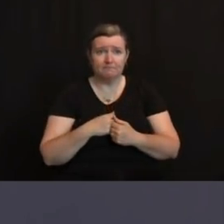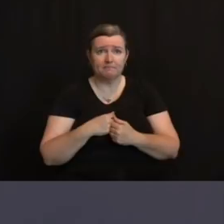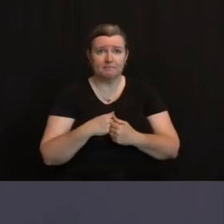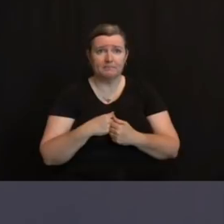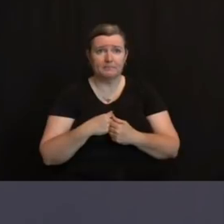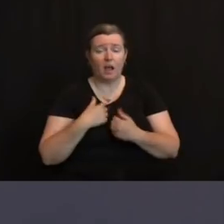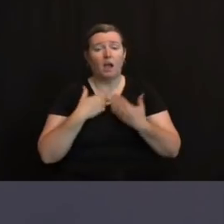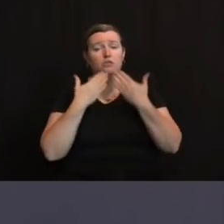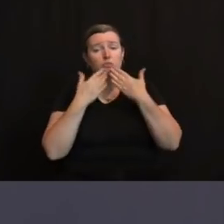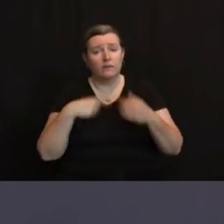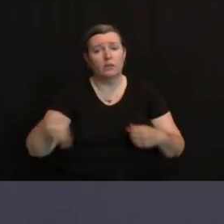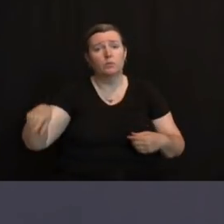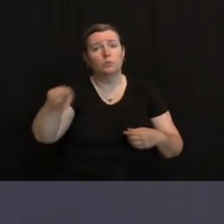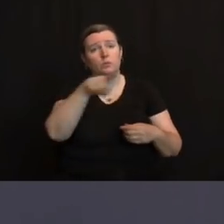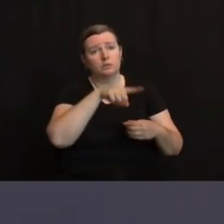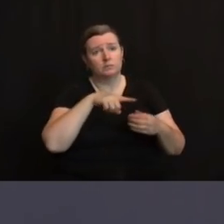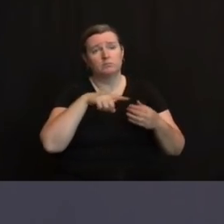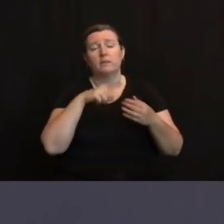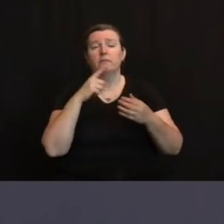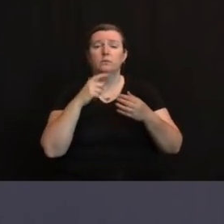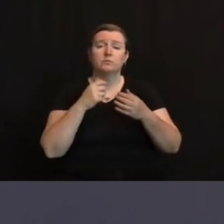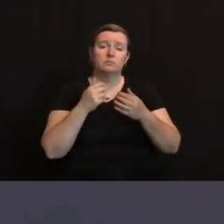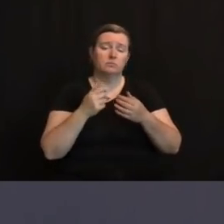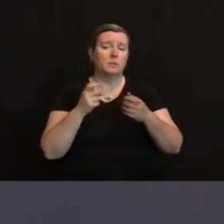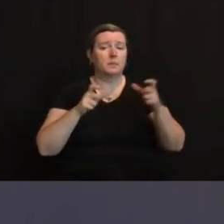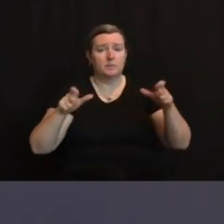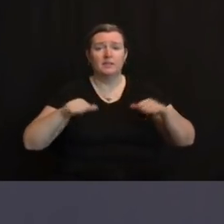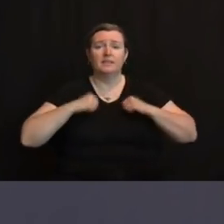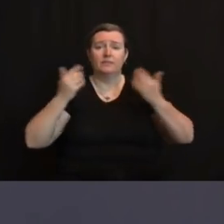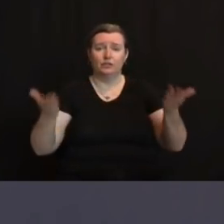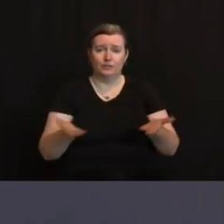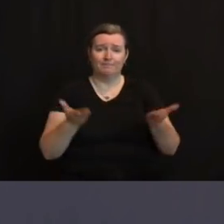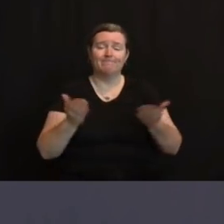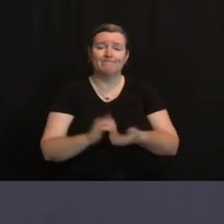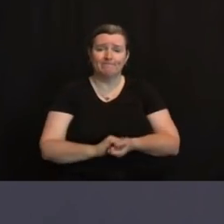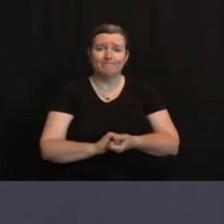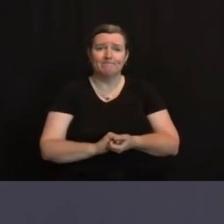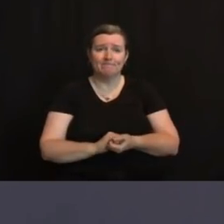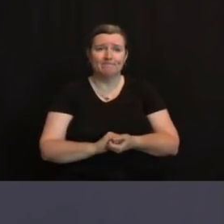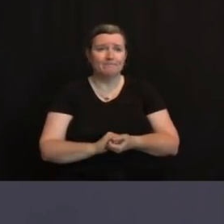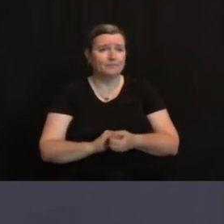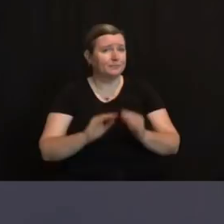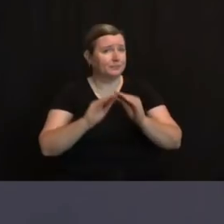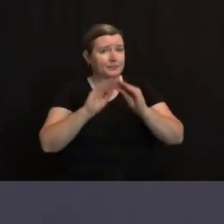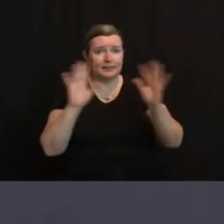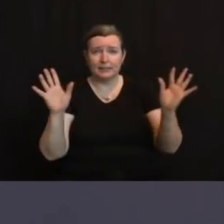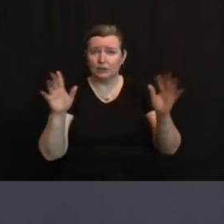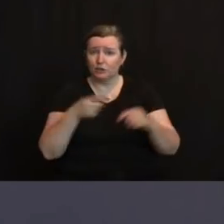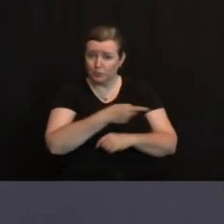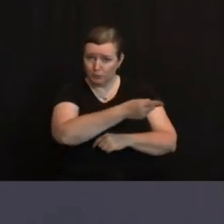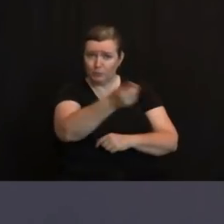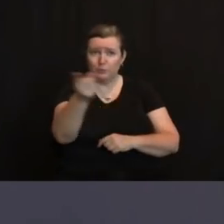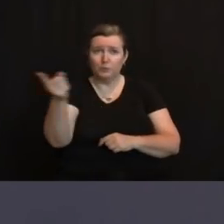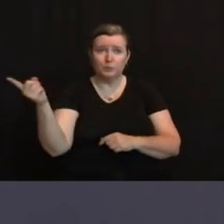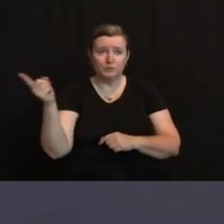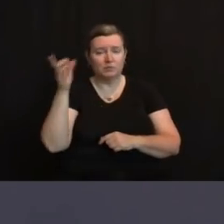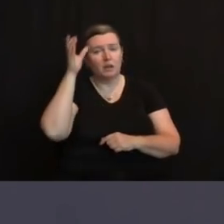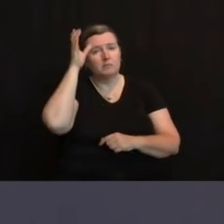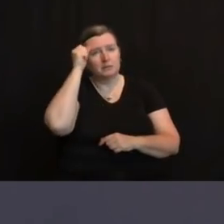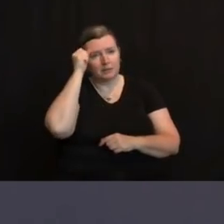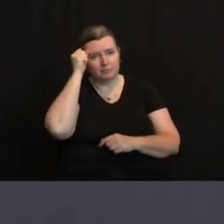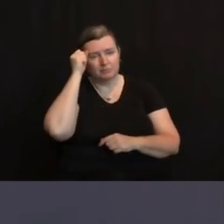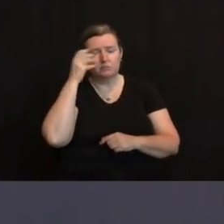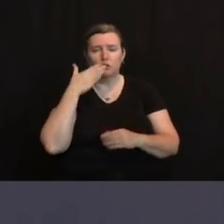millions in the state, it's pretty clear where the judgment lies and the common sense lies.